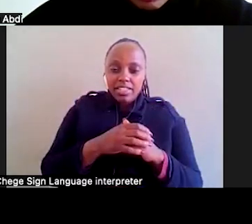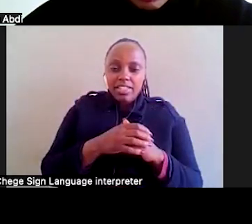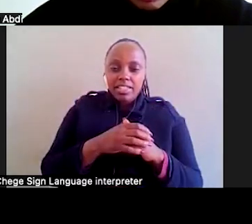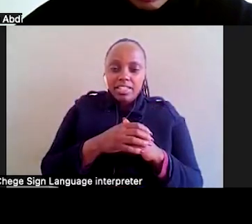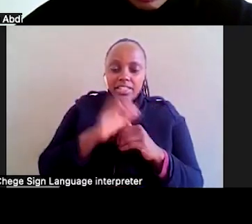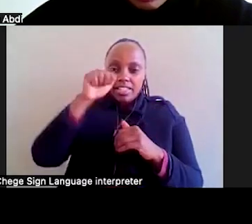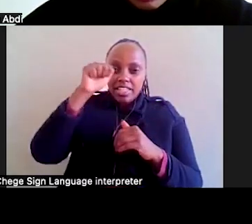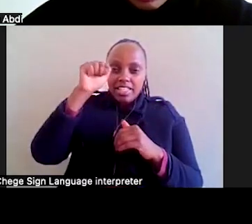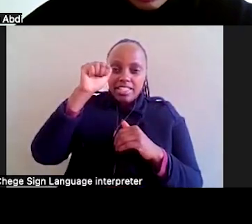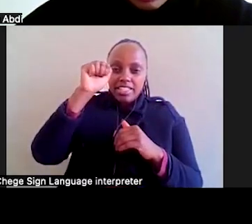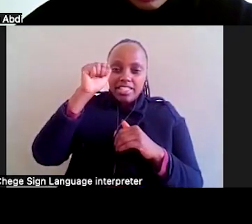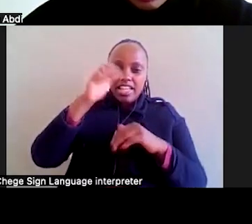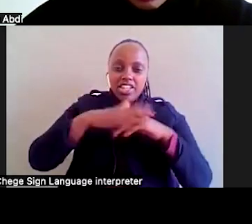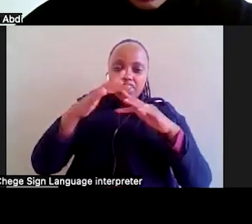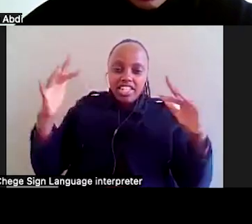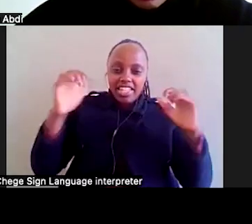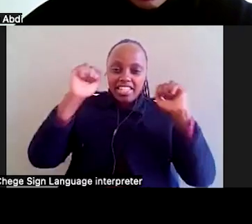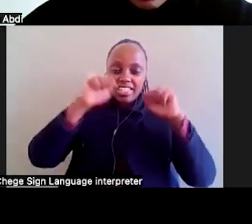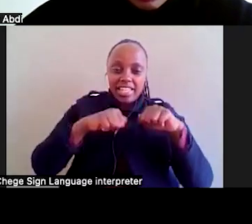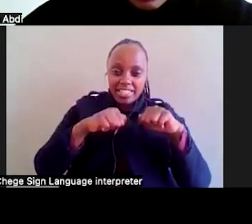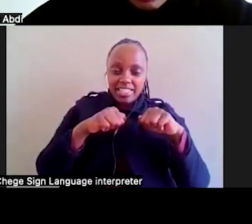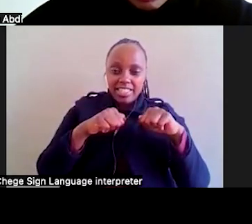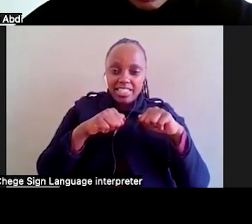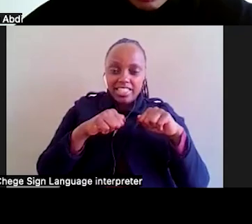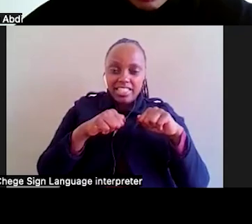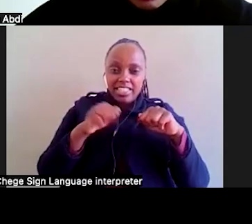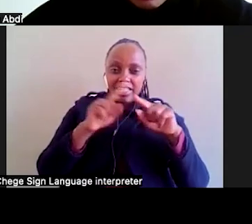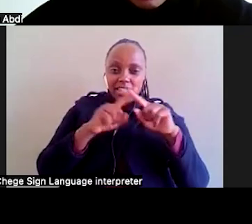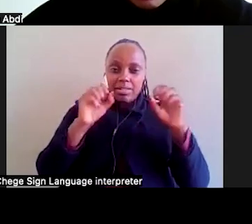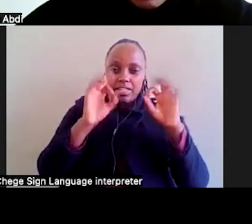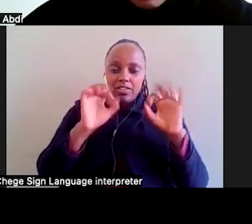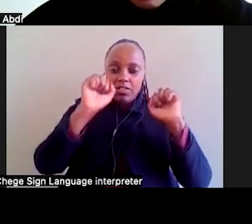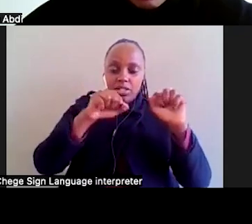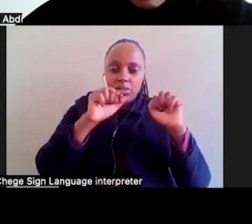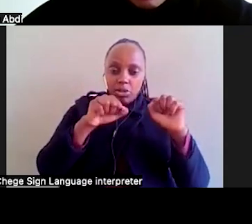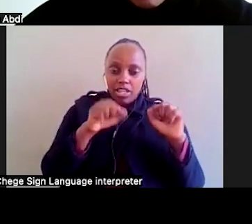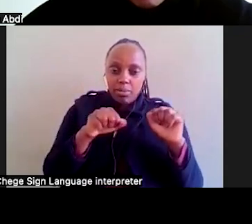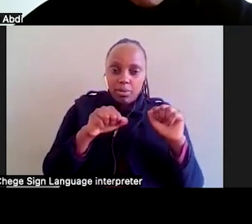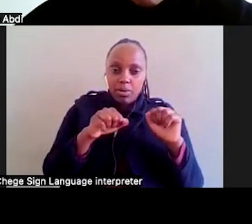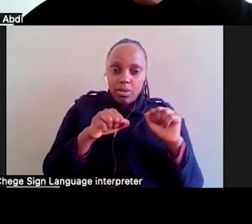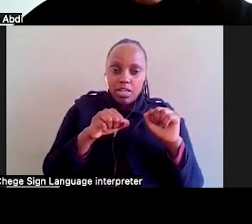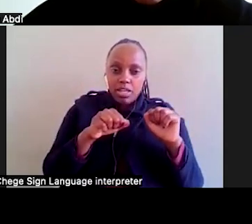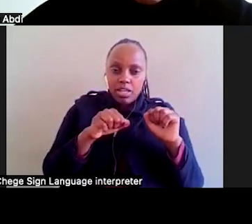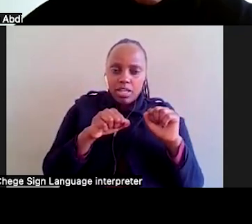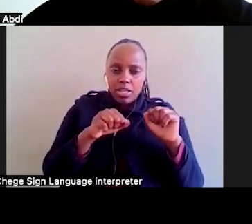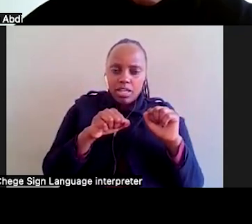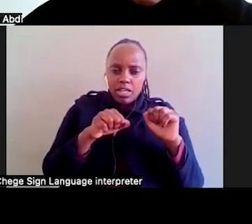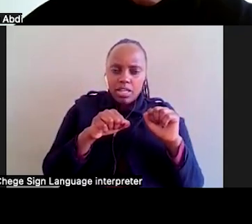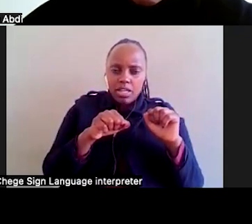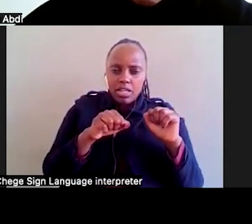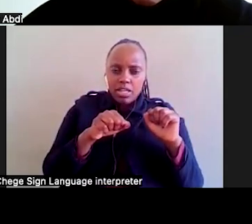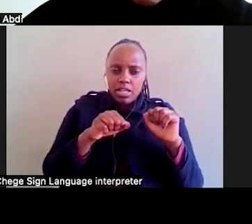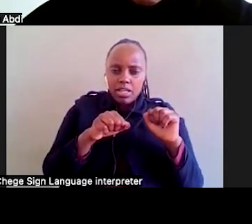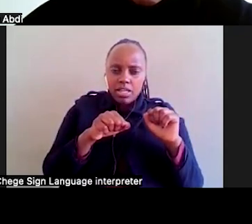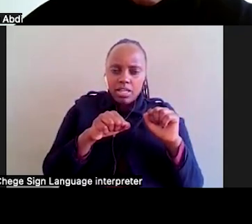Yes, she is online. Yes. Just not sure if we could, yeah. Okay. Perhaps